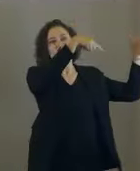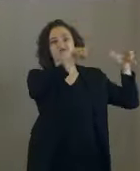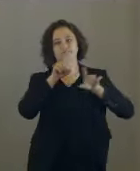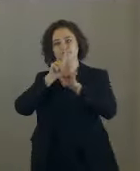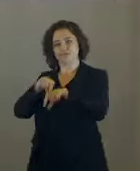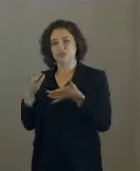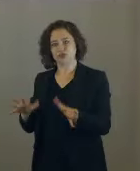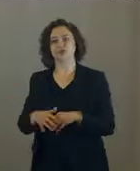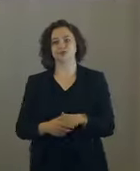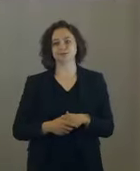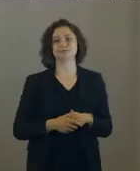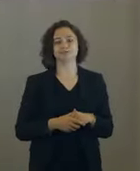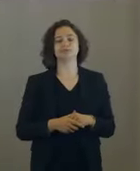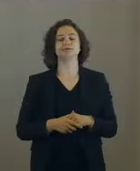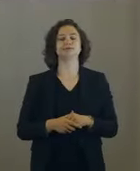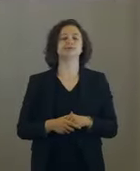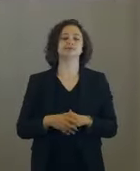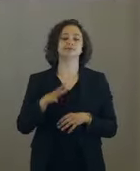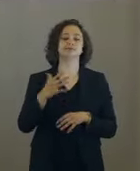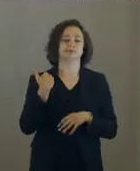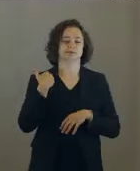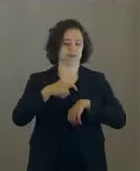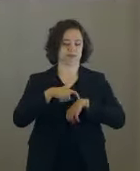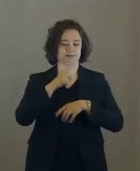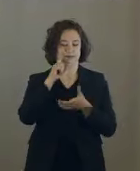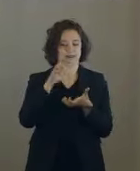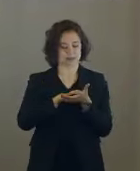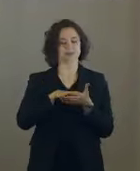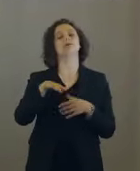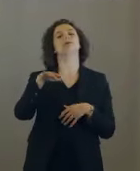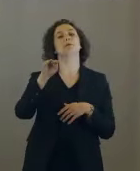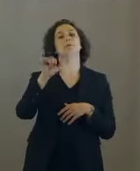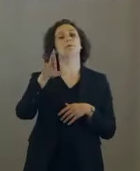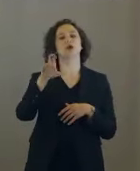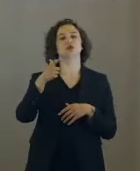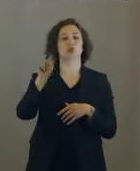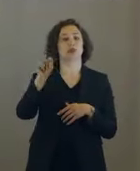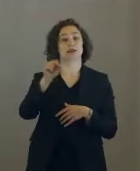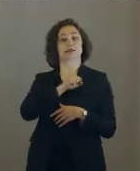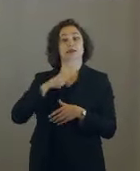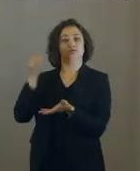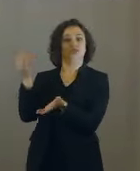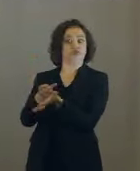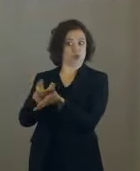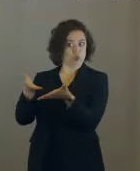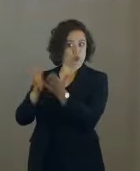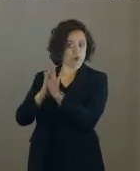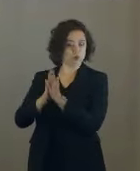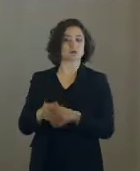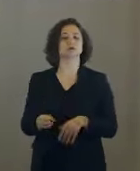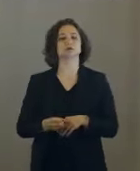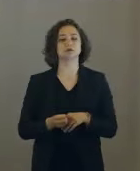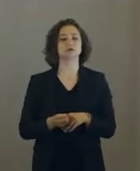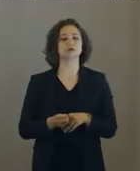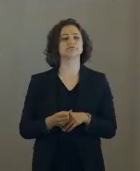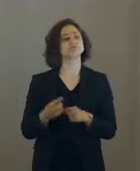So I think I reported last time we did appear before the Senate on March 20th. They did approve our request. But since